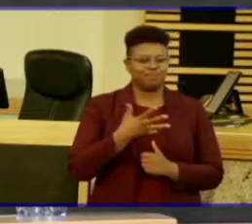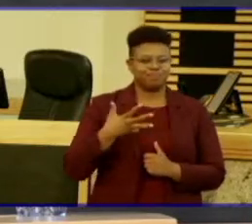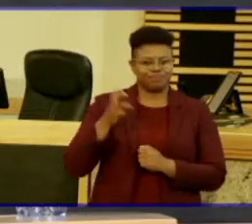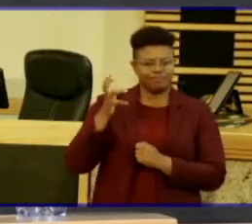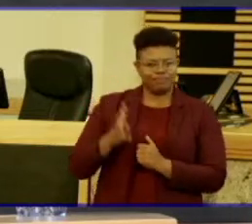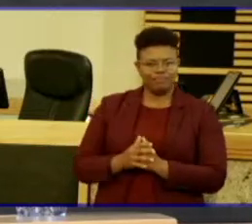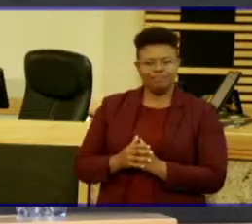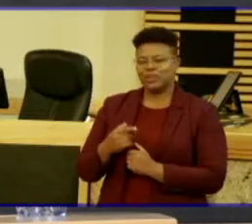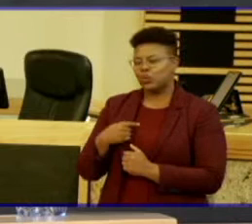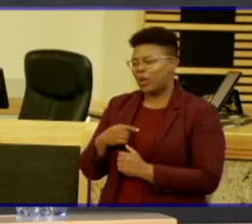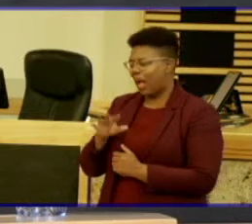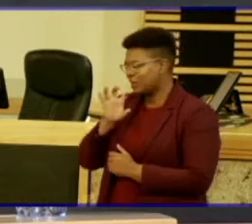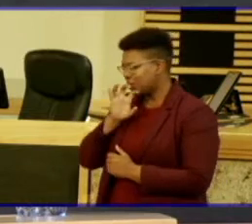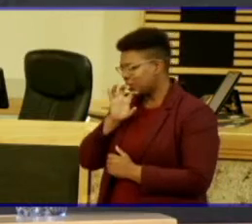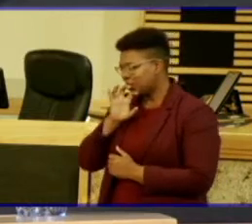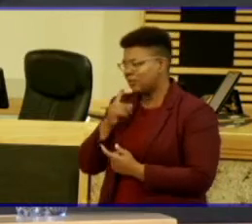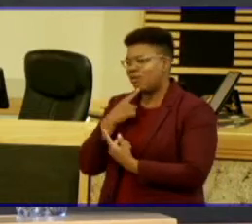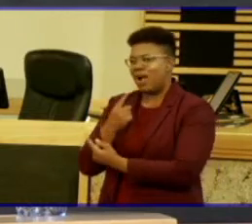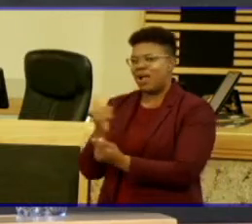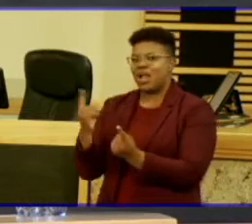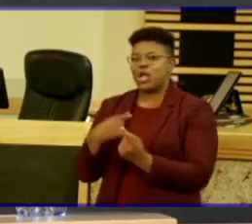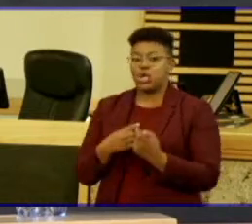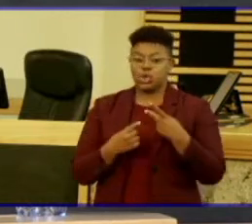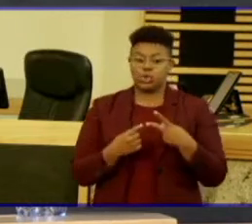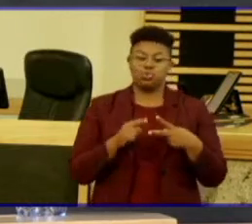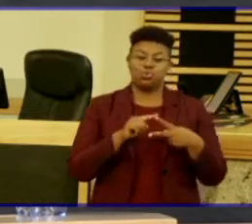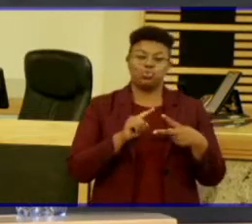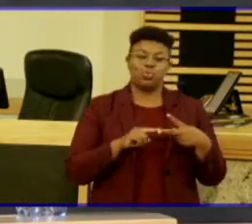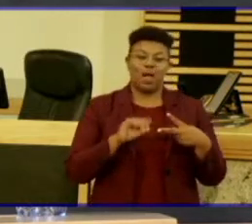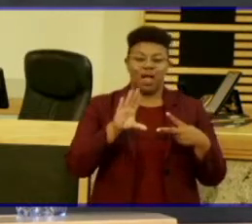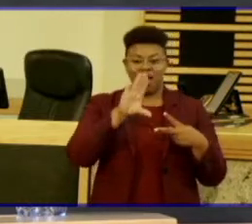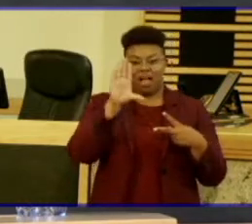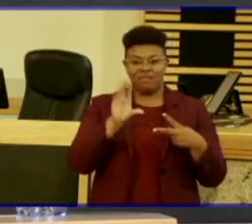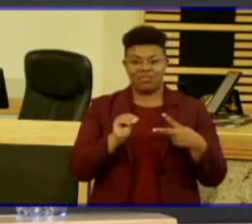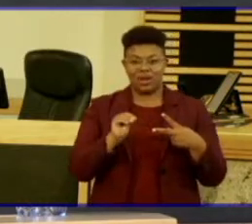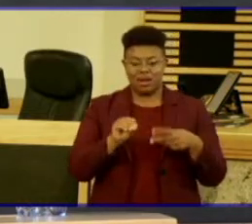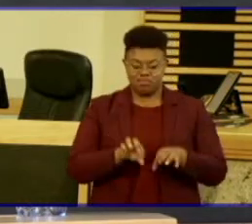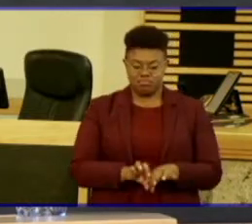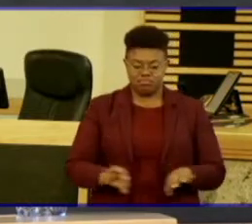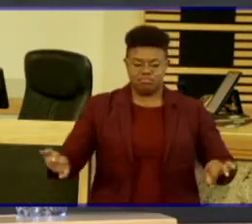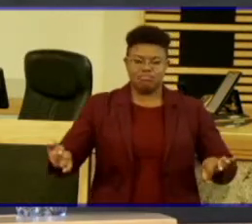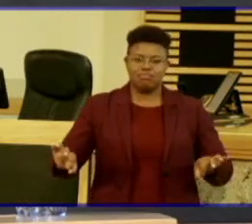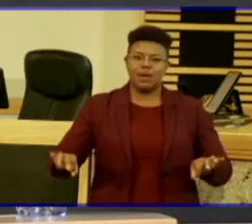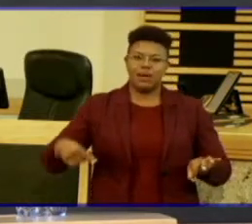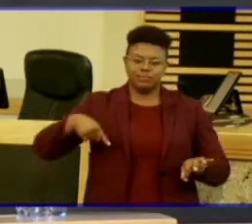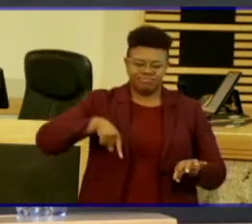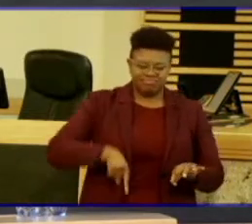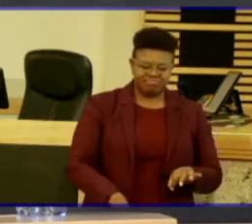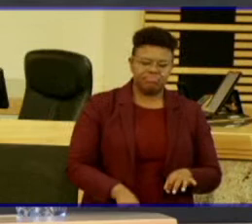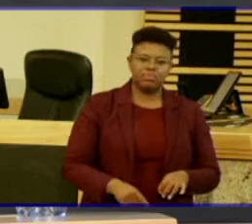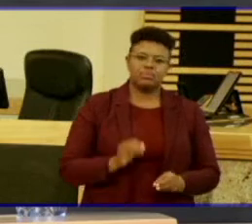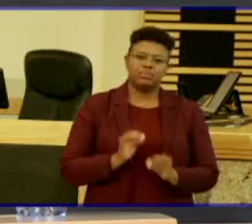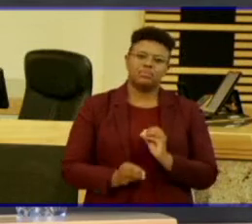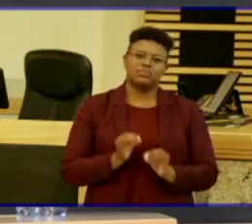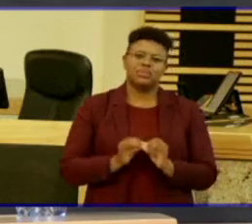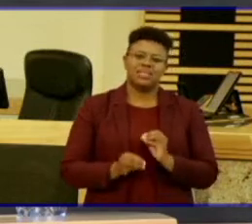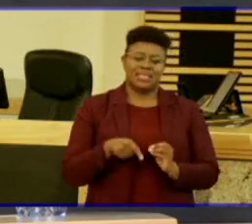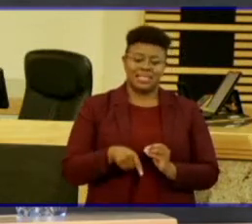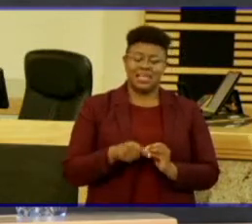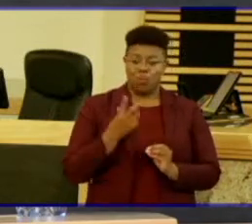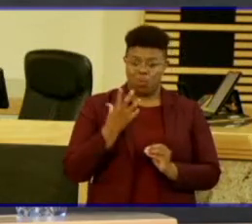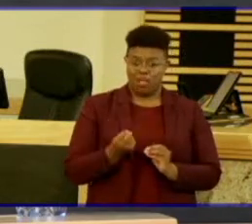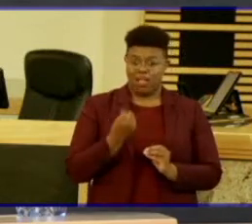to announce that the two Africa undersea cable will be landing in the Kuga SEZ. This will have two